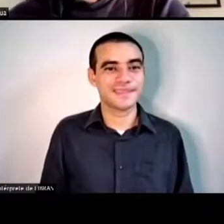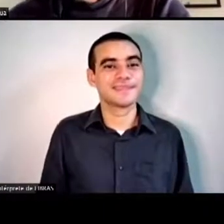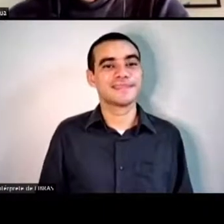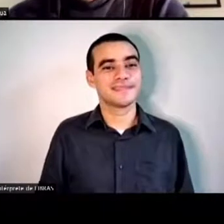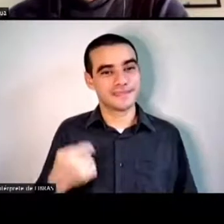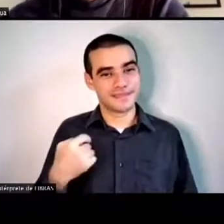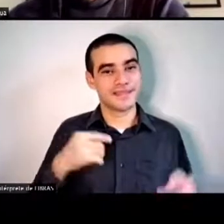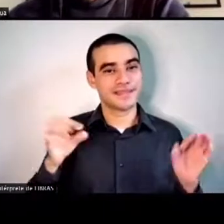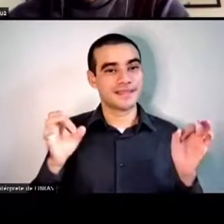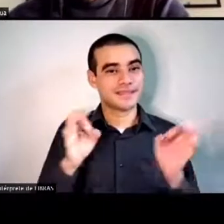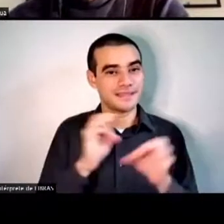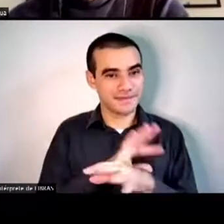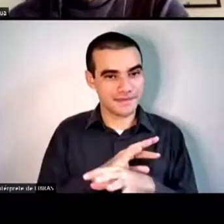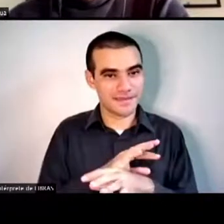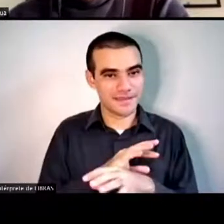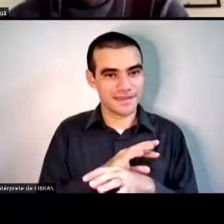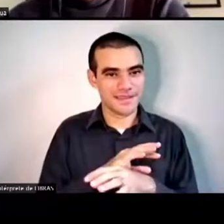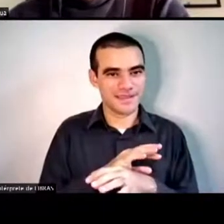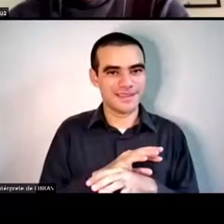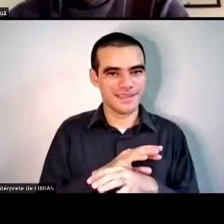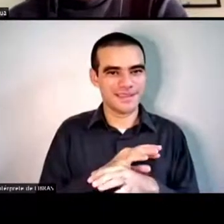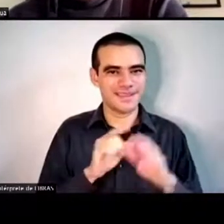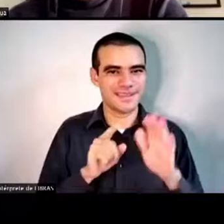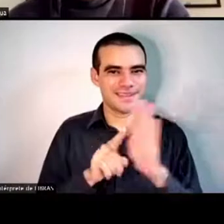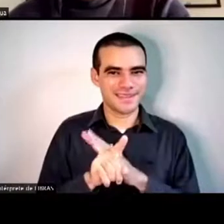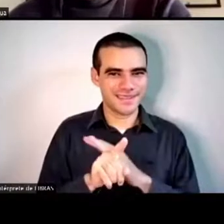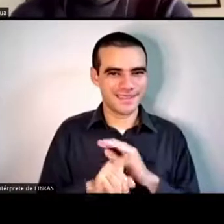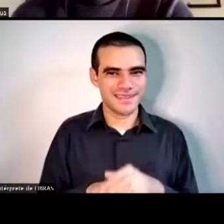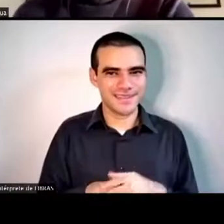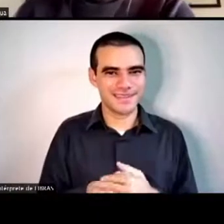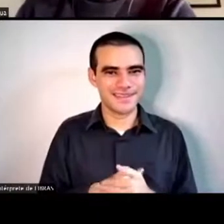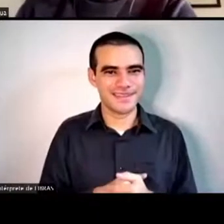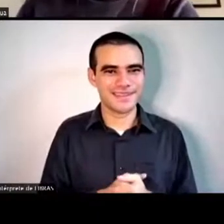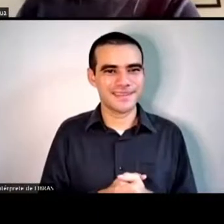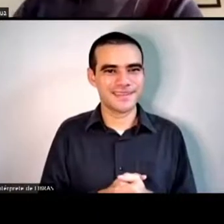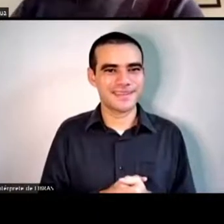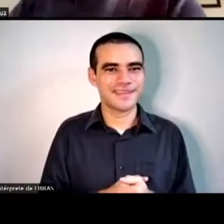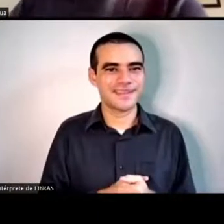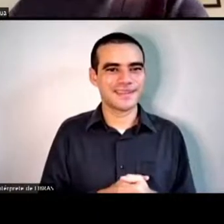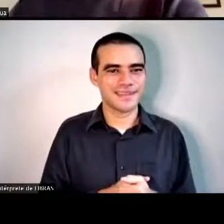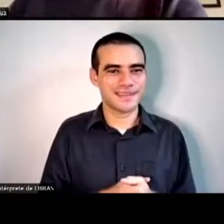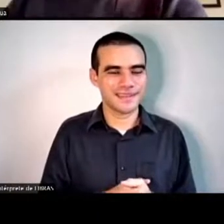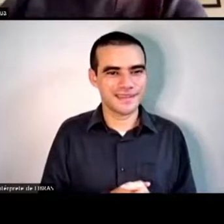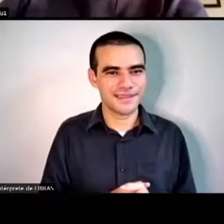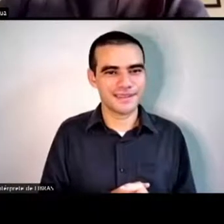And I will finish going back to the problem.